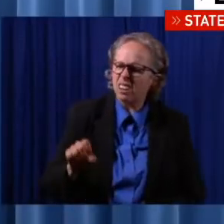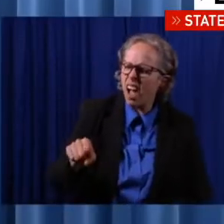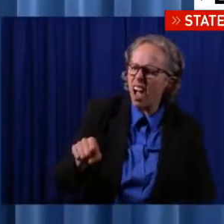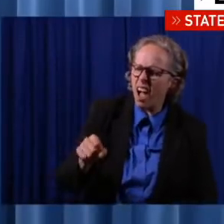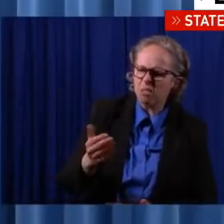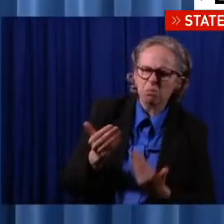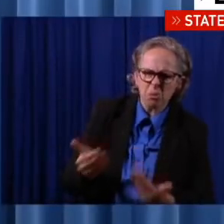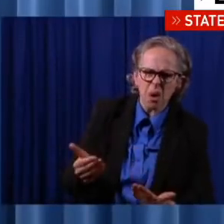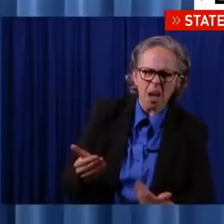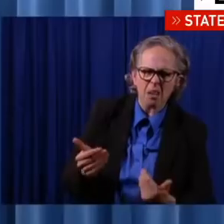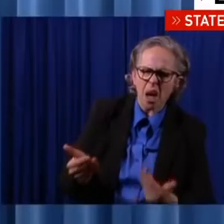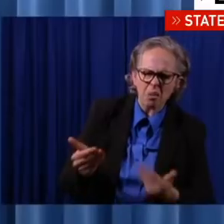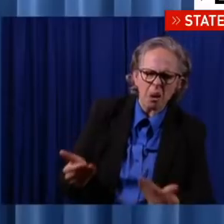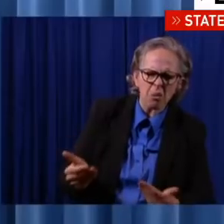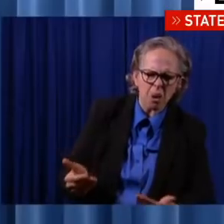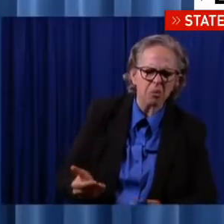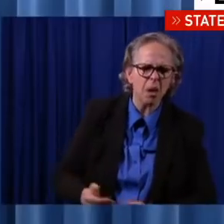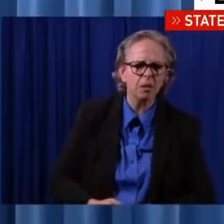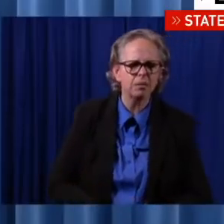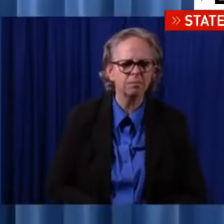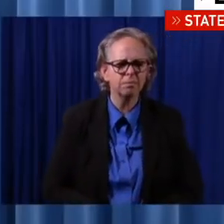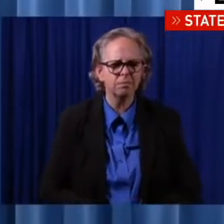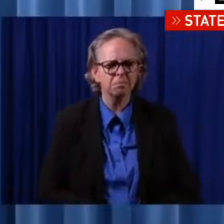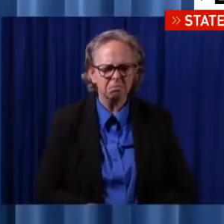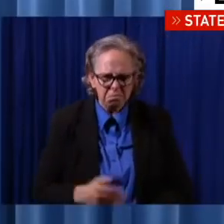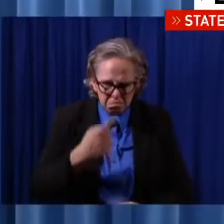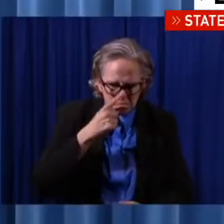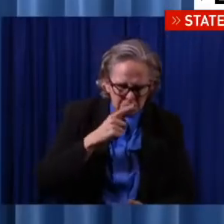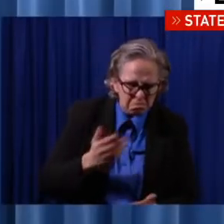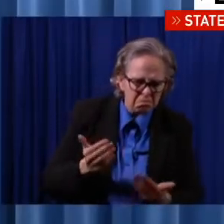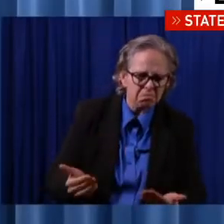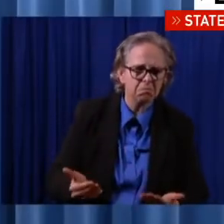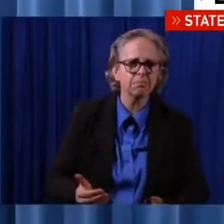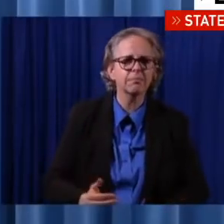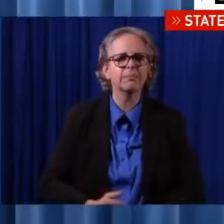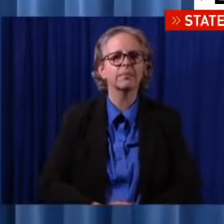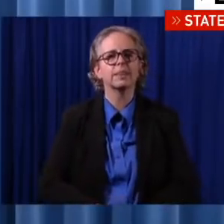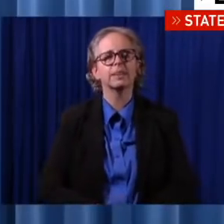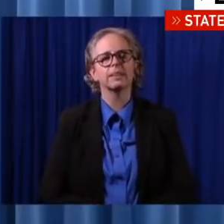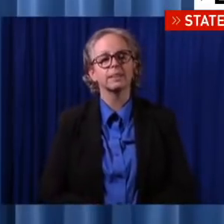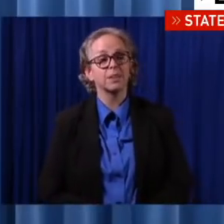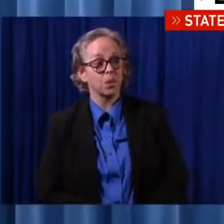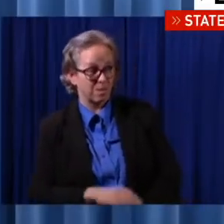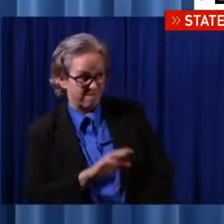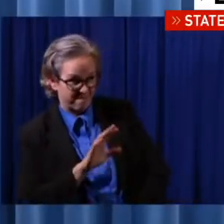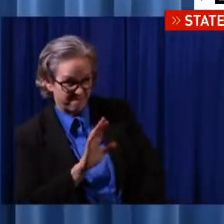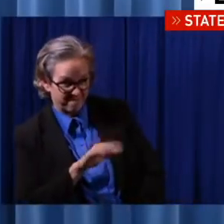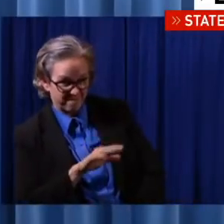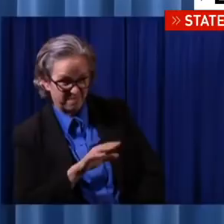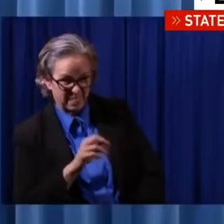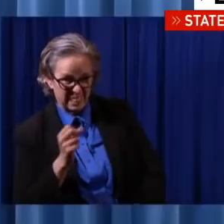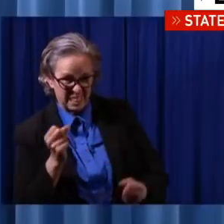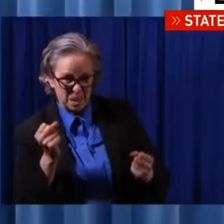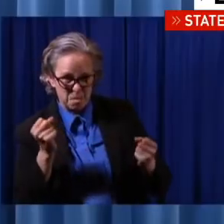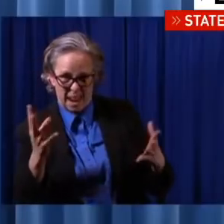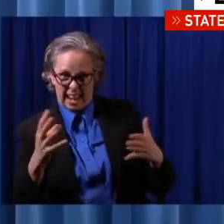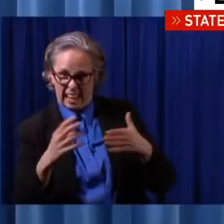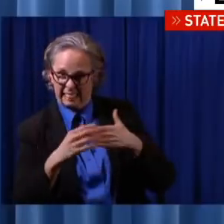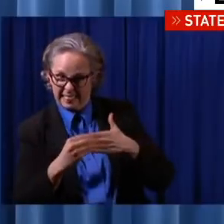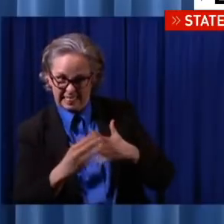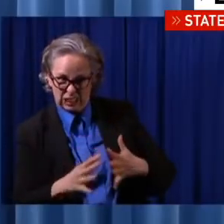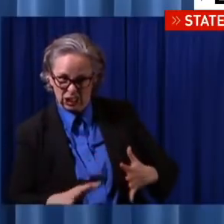Let's try it again. We apologize. Okay. Many leaders are willing to sign into